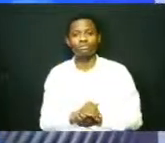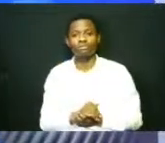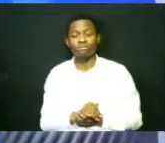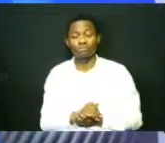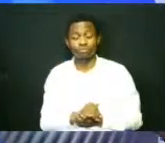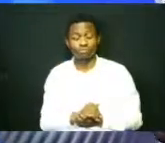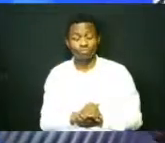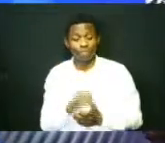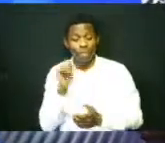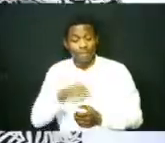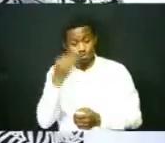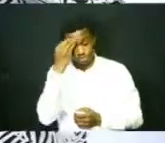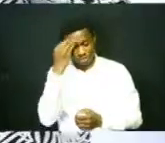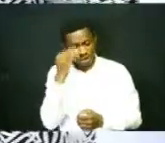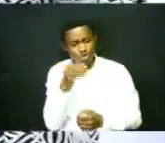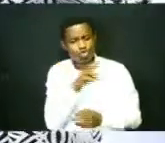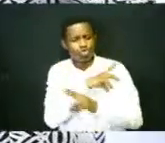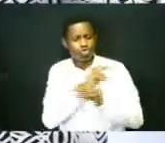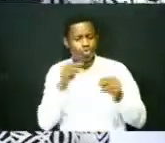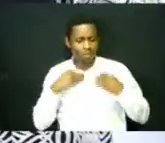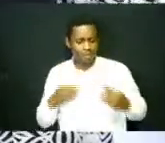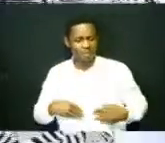accident in this world.